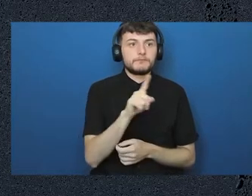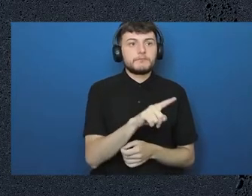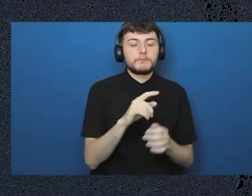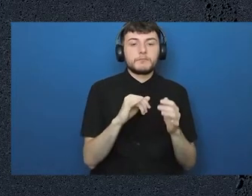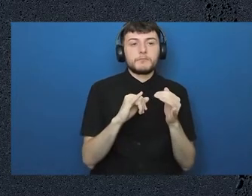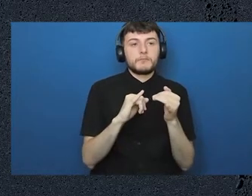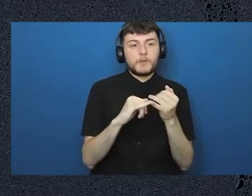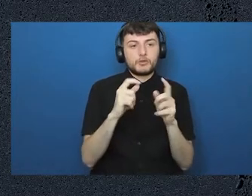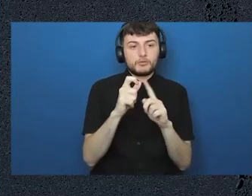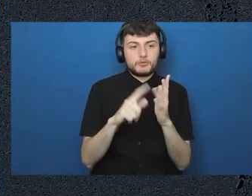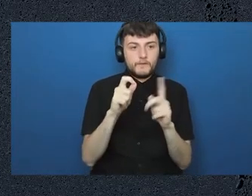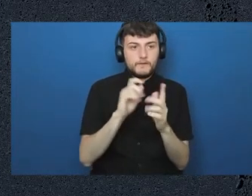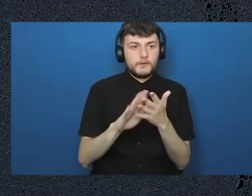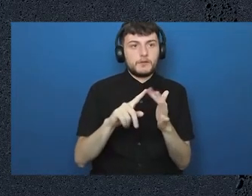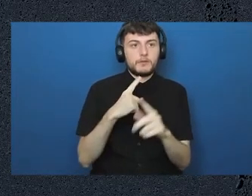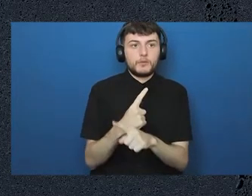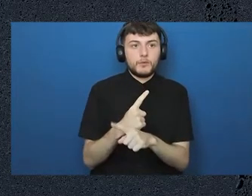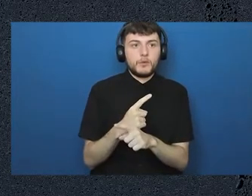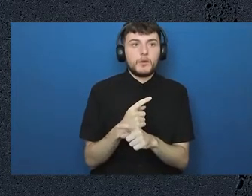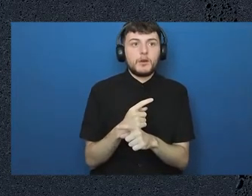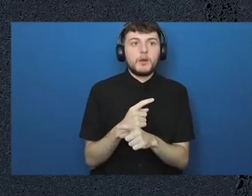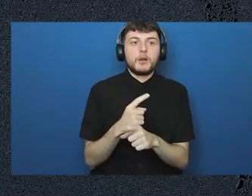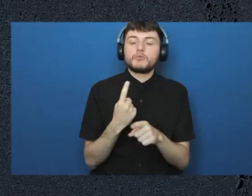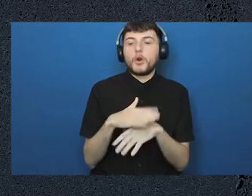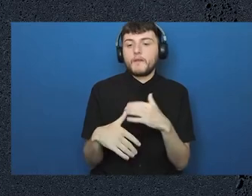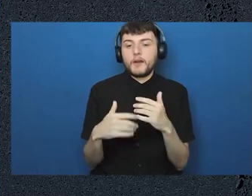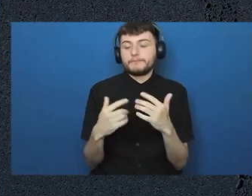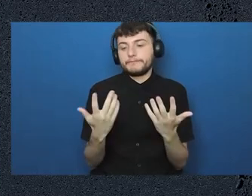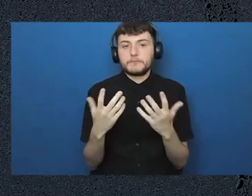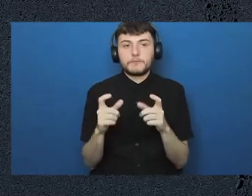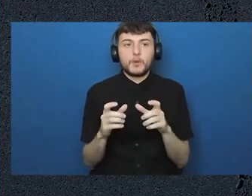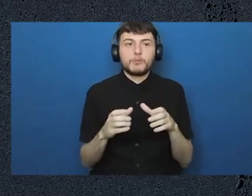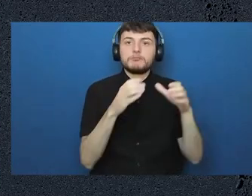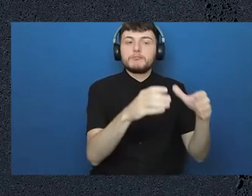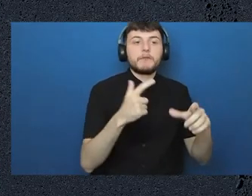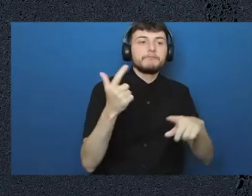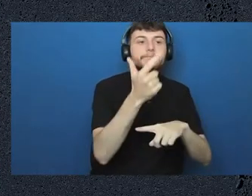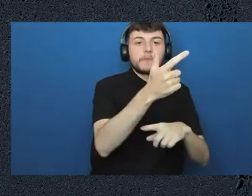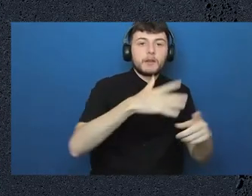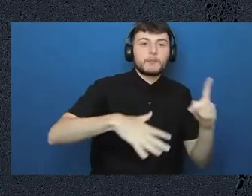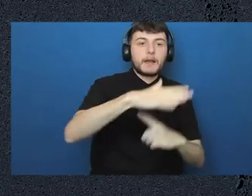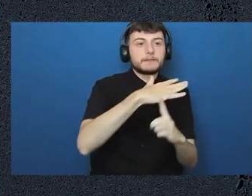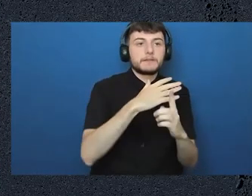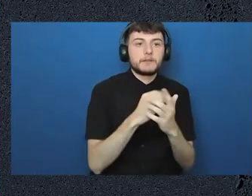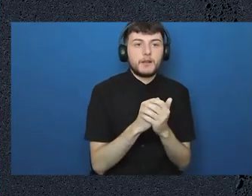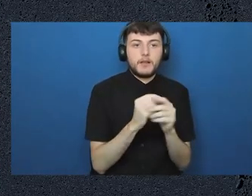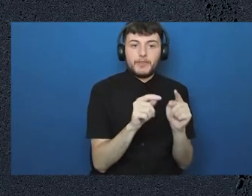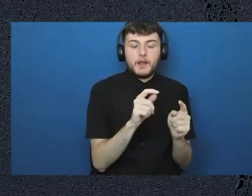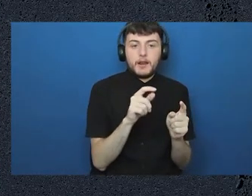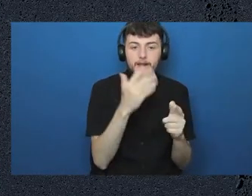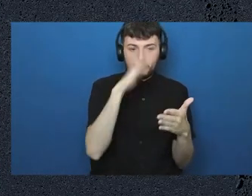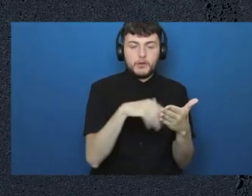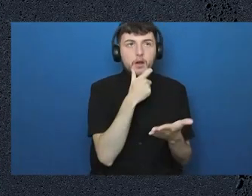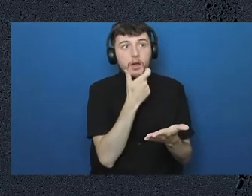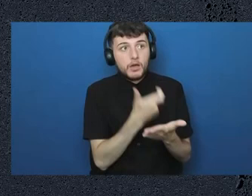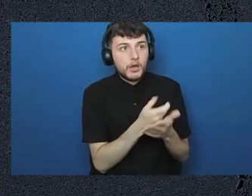talked about going out to the desert and we take people to Antarctica, when we have awe, we open that curiosity and creativity and we